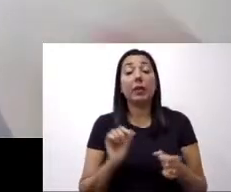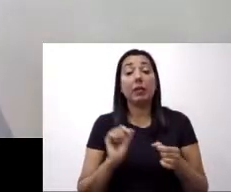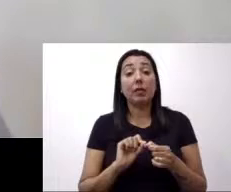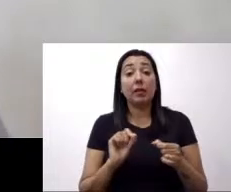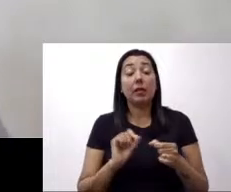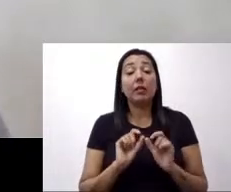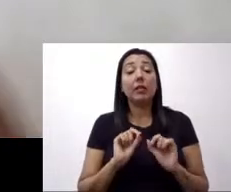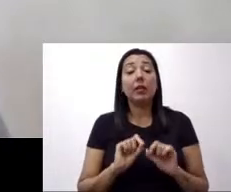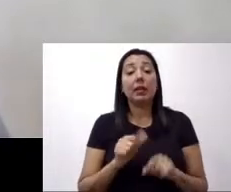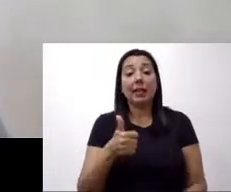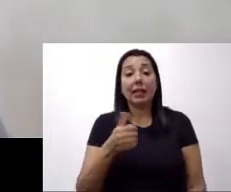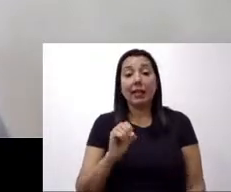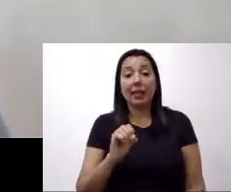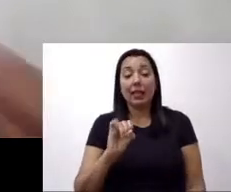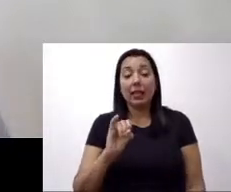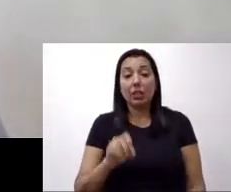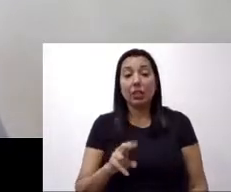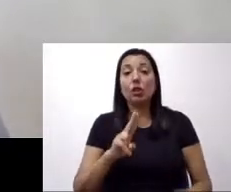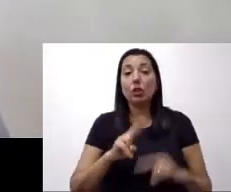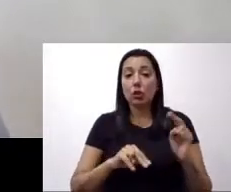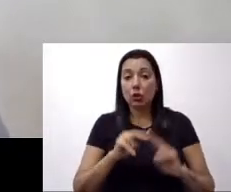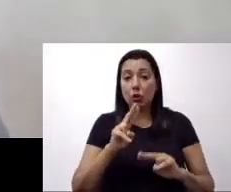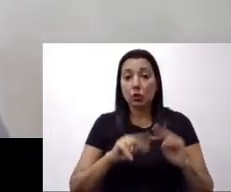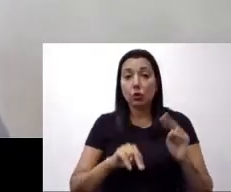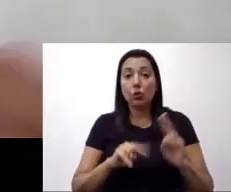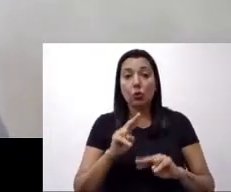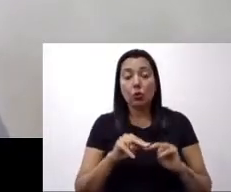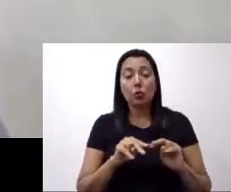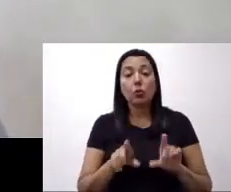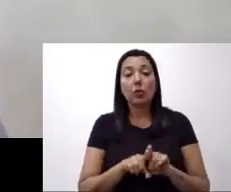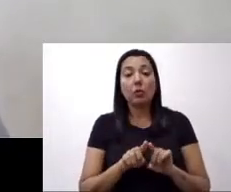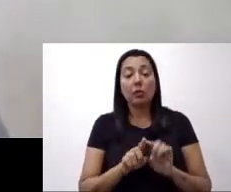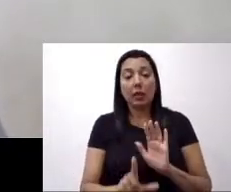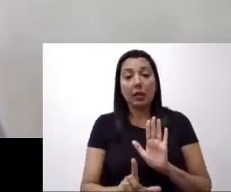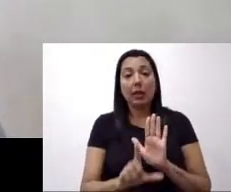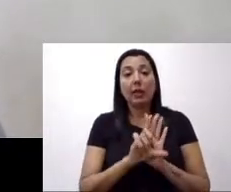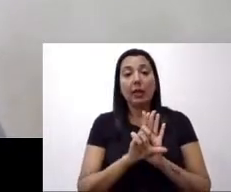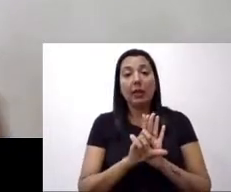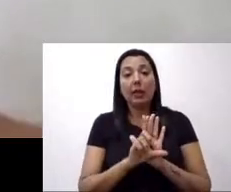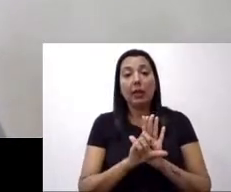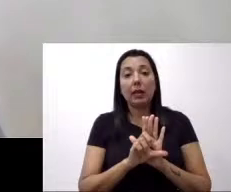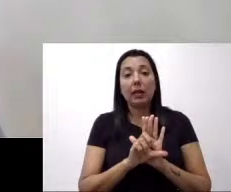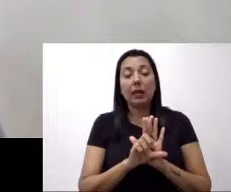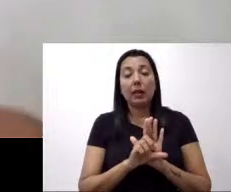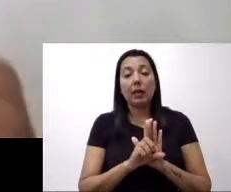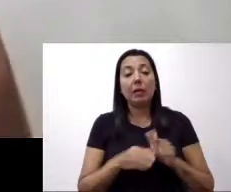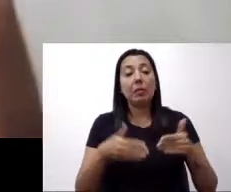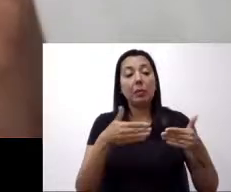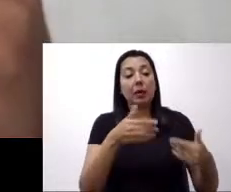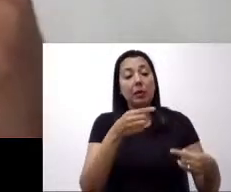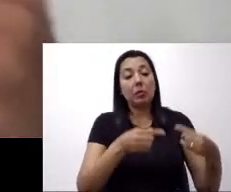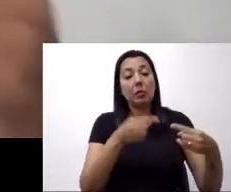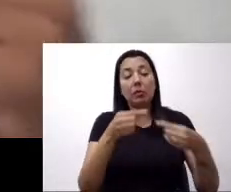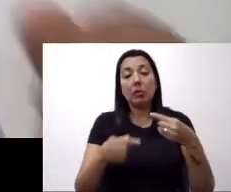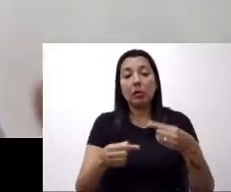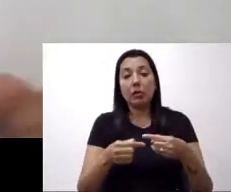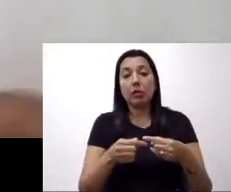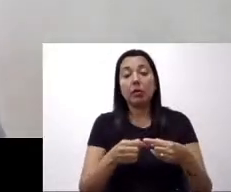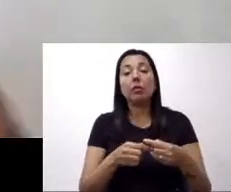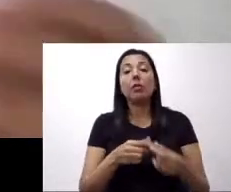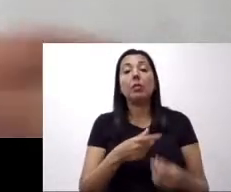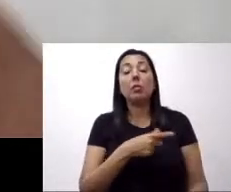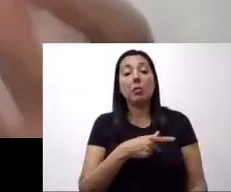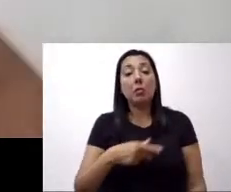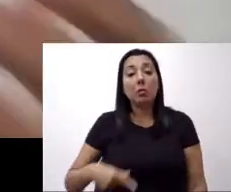political parties, law, and governance in public action. We're going to have as